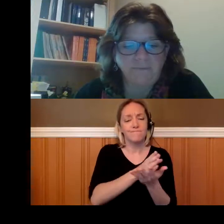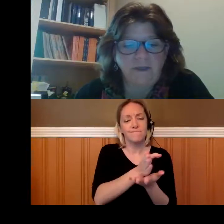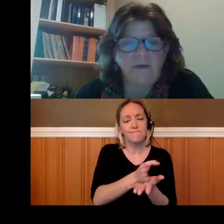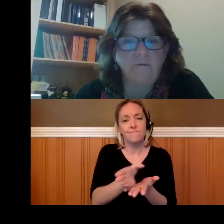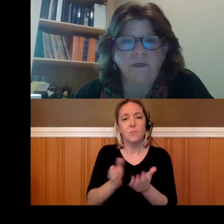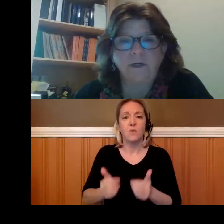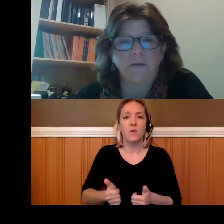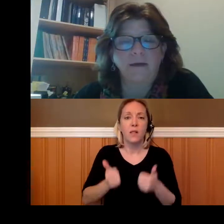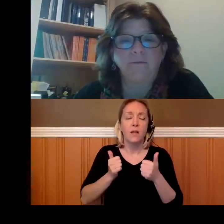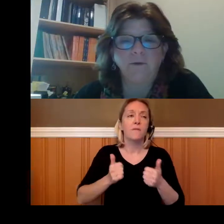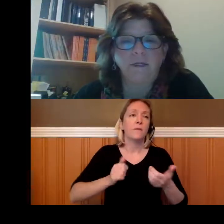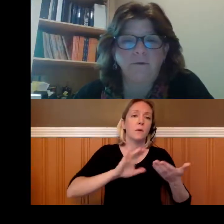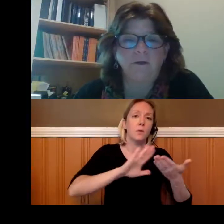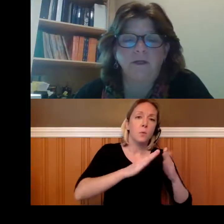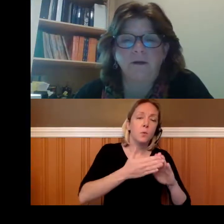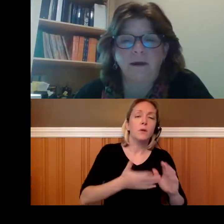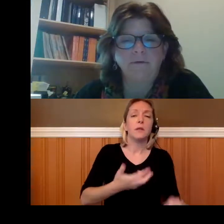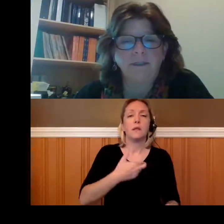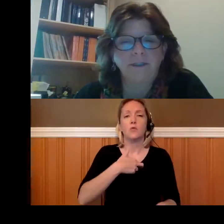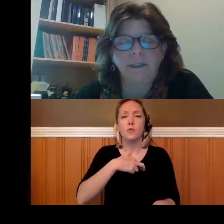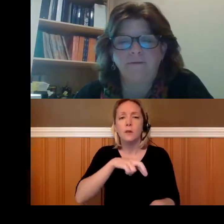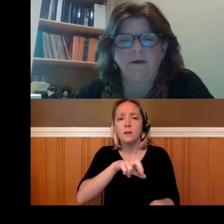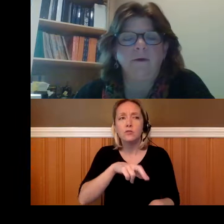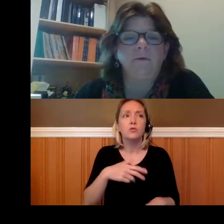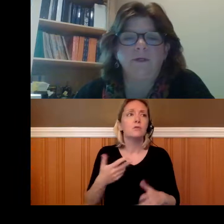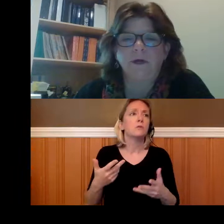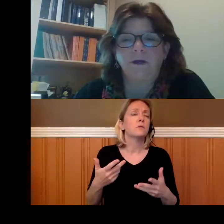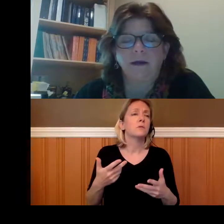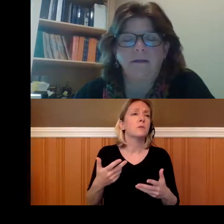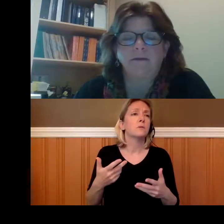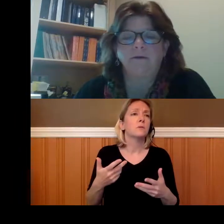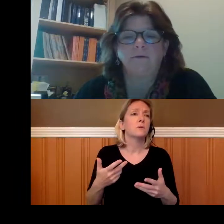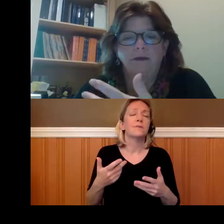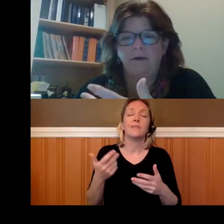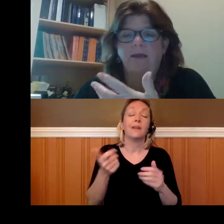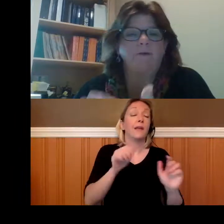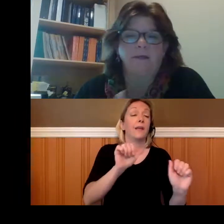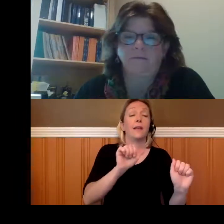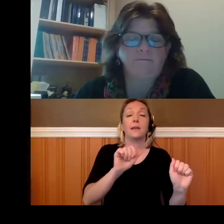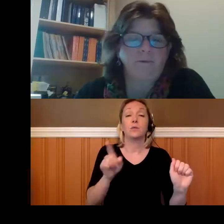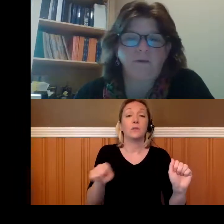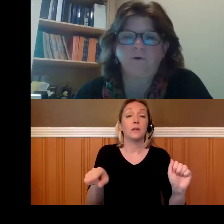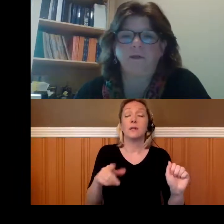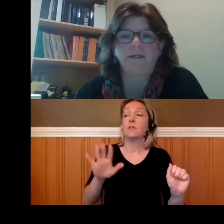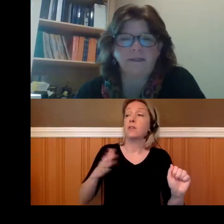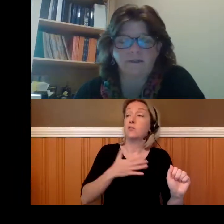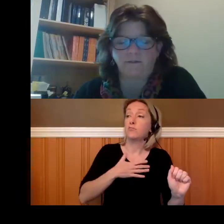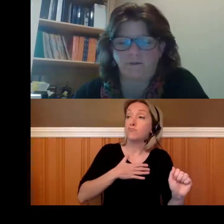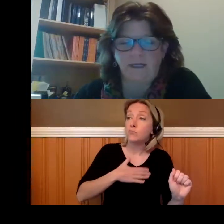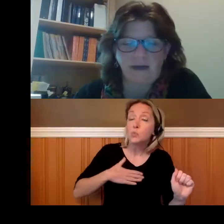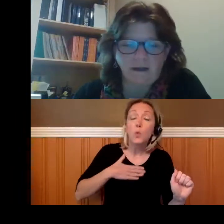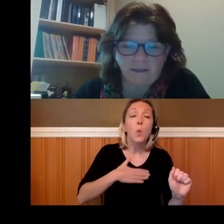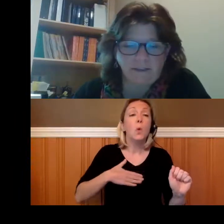about community. We're going to talk about religious life. We're going to talk about their everything. You know, what do they like to do? What do they not like to